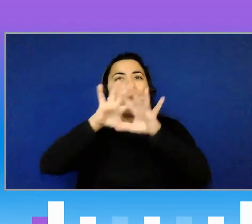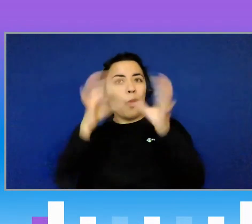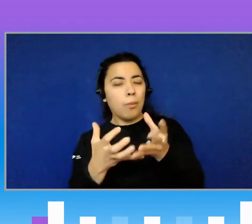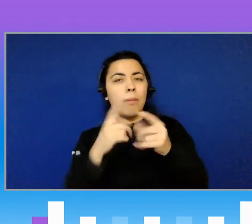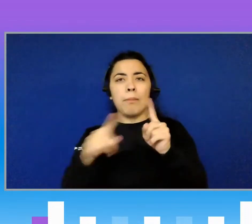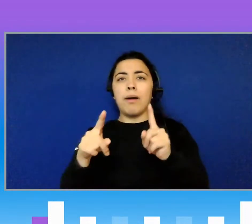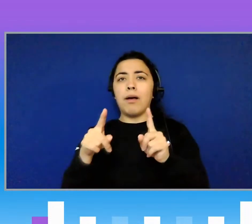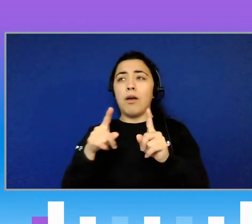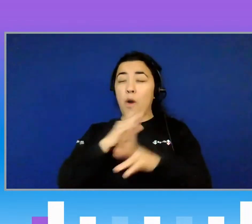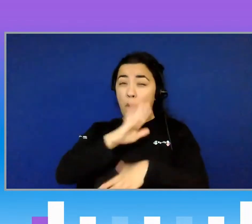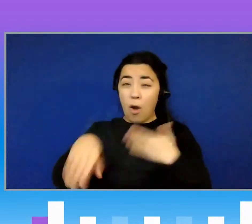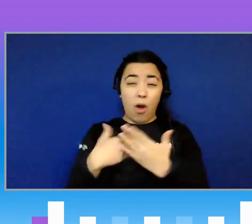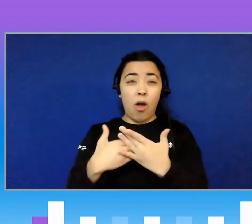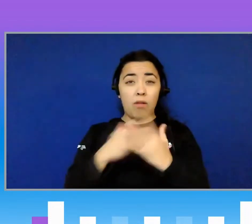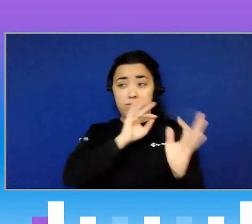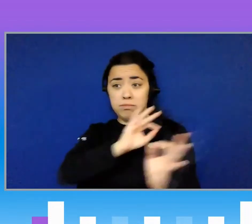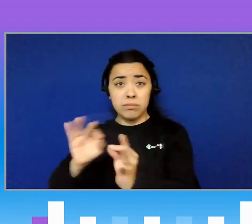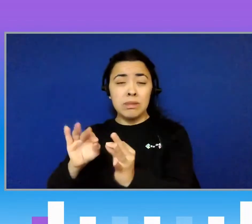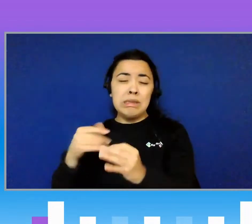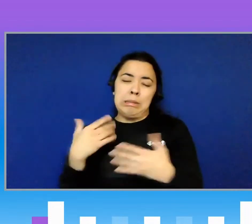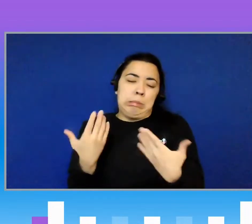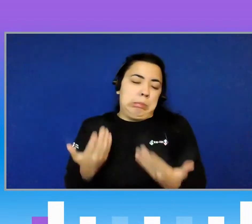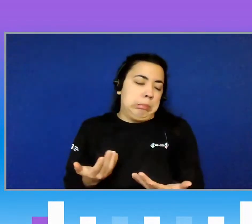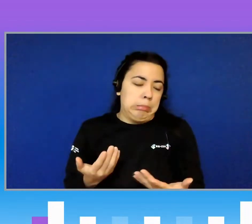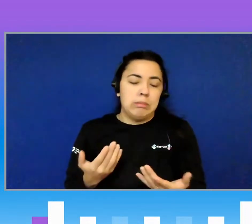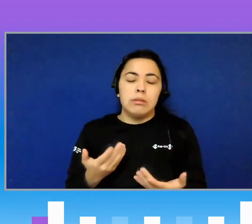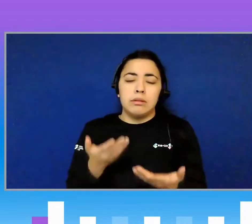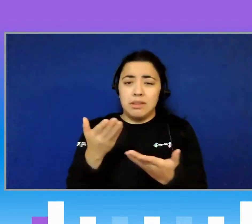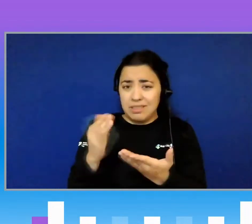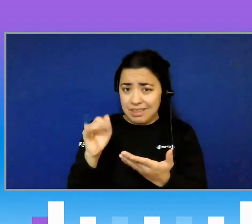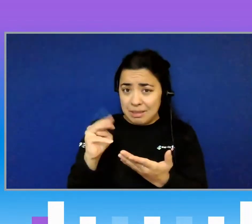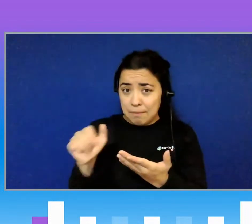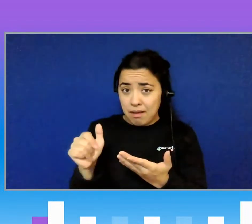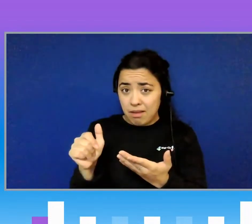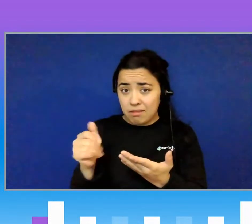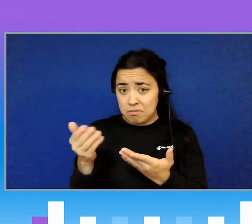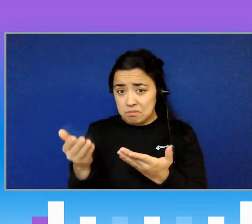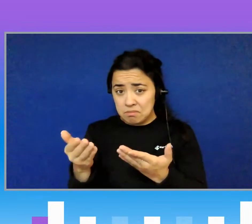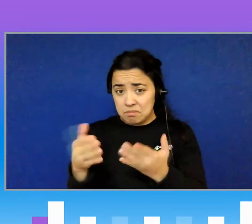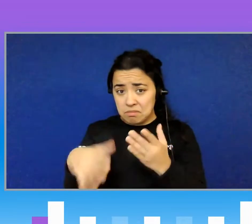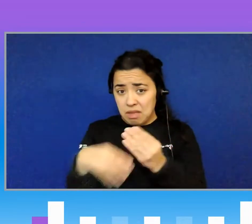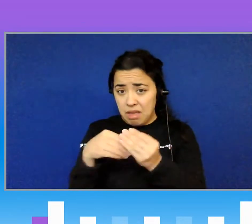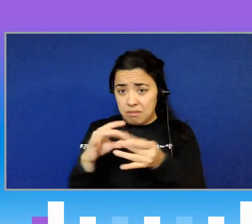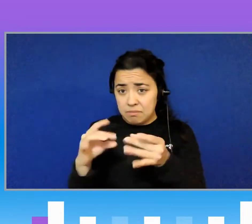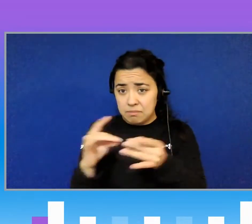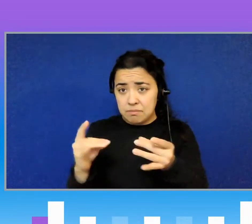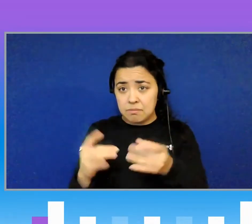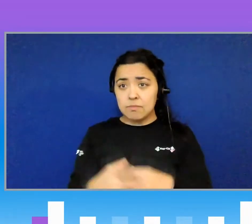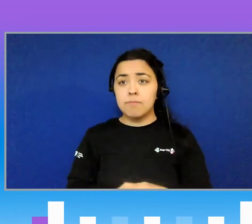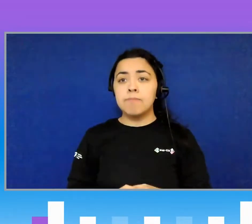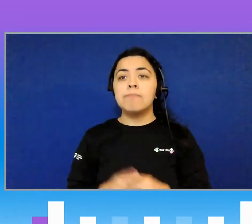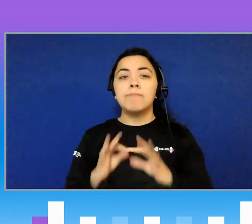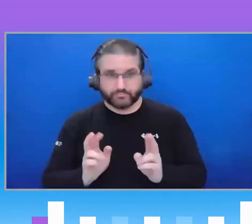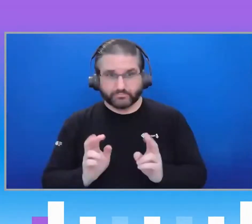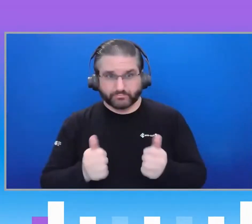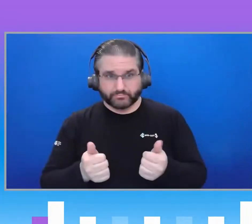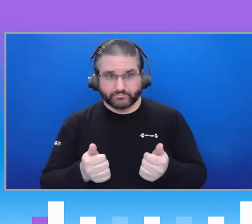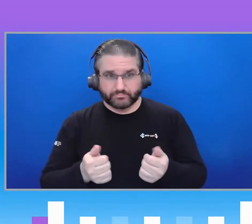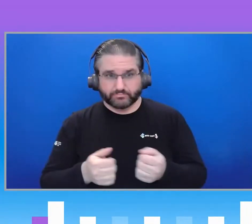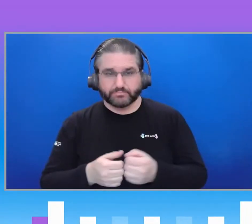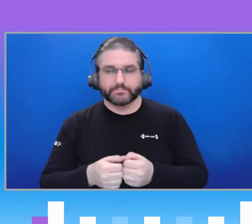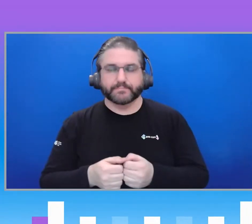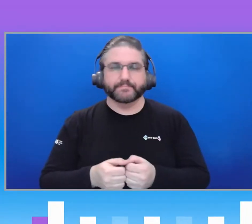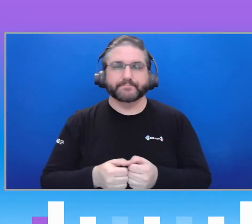but Emma, feel free to complement. Yes, thanks, Alejandro. I think